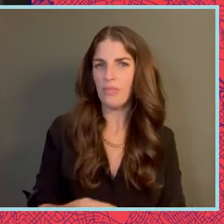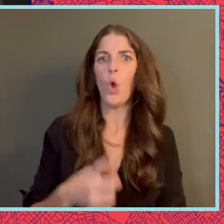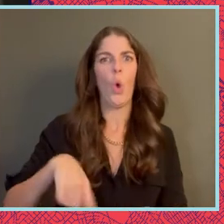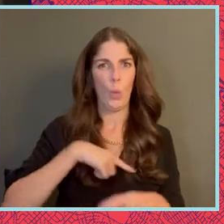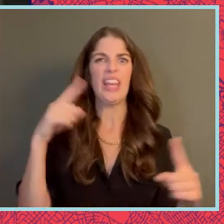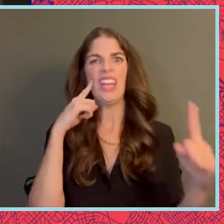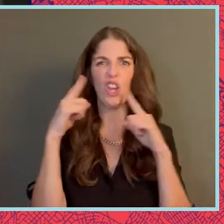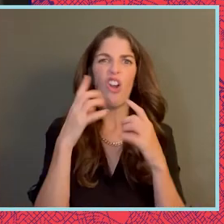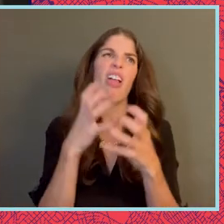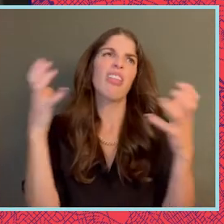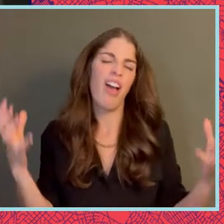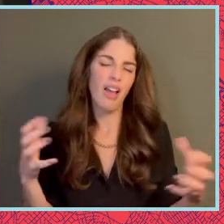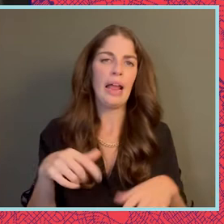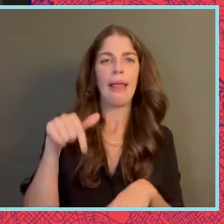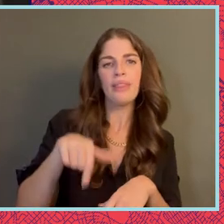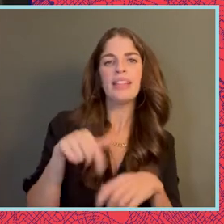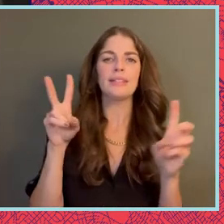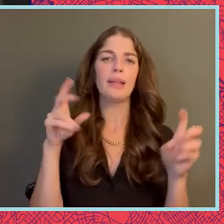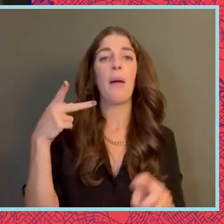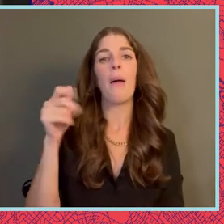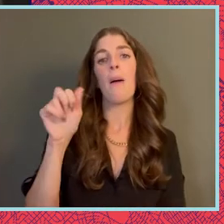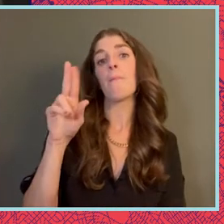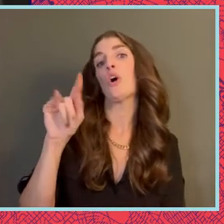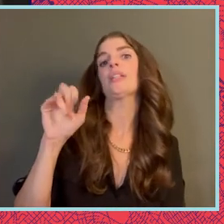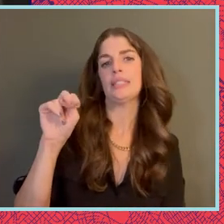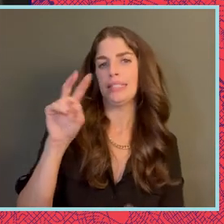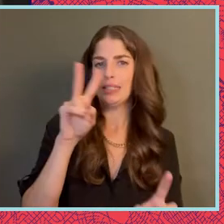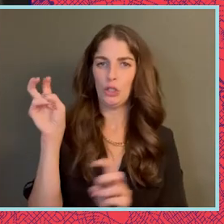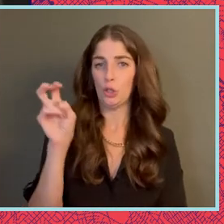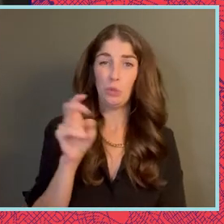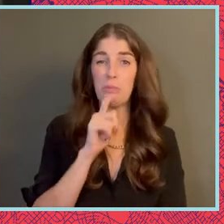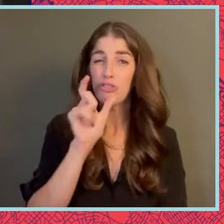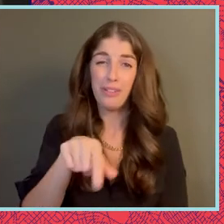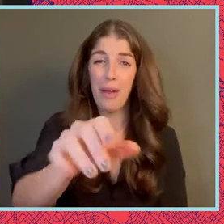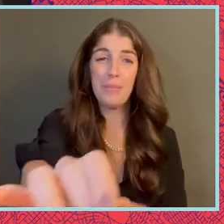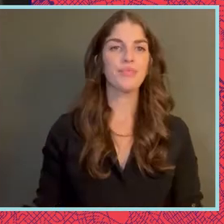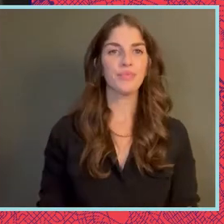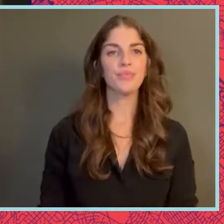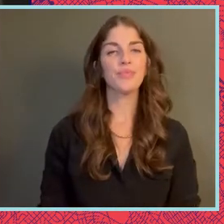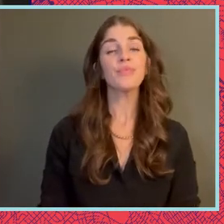hear a lot about, like, oh, well, this is a really partisan issue and it really shouldn't be.